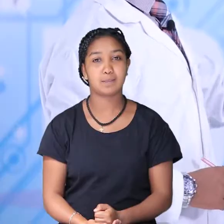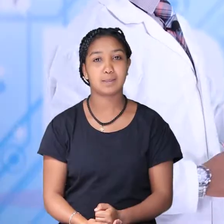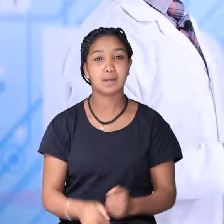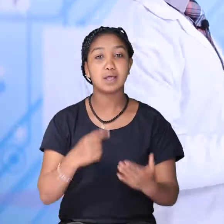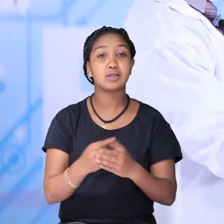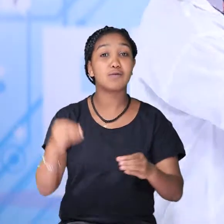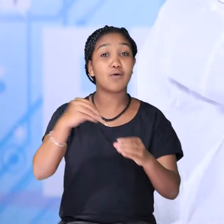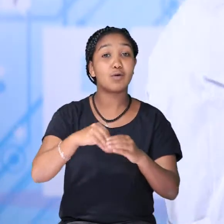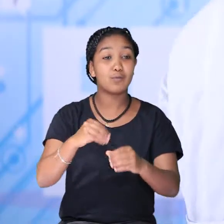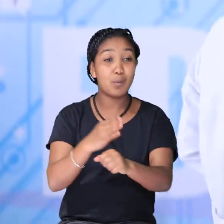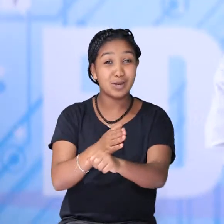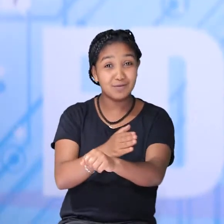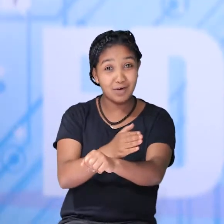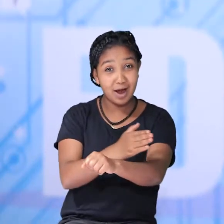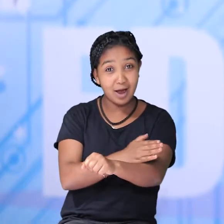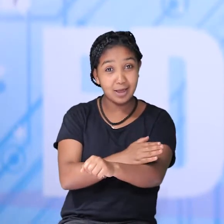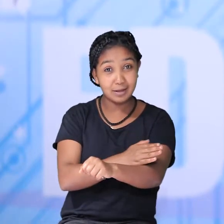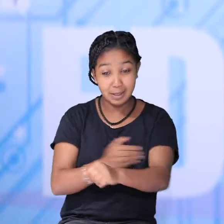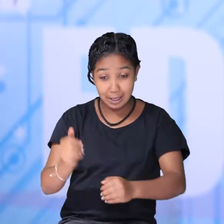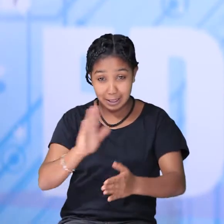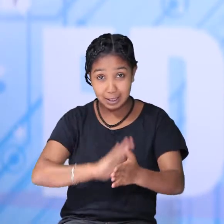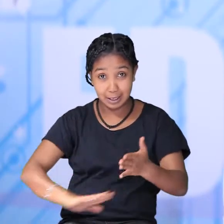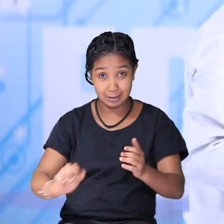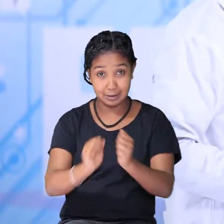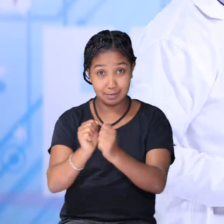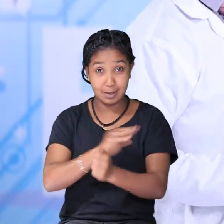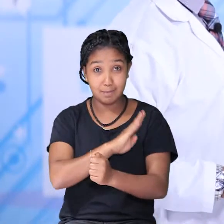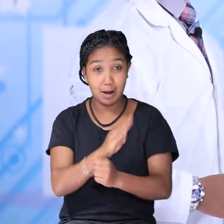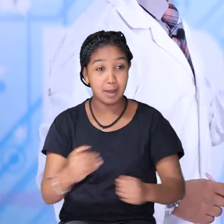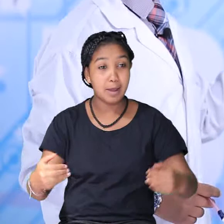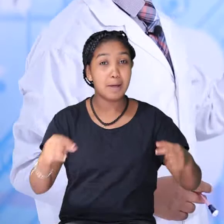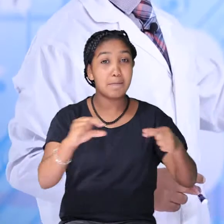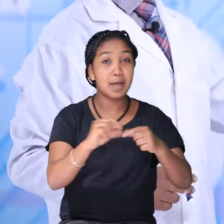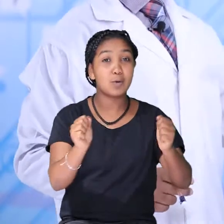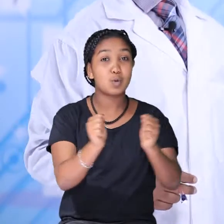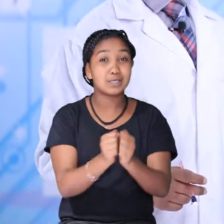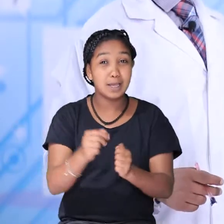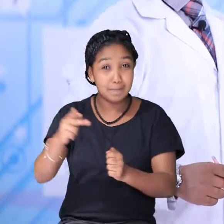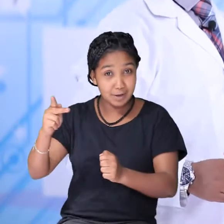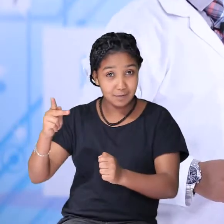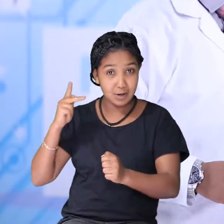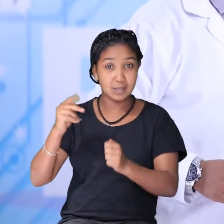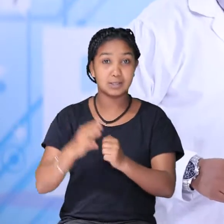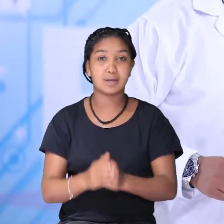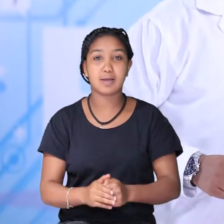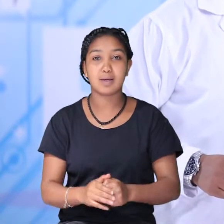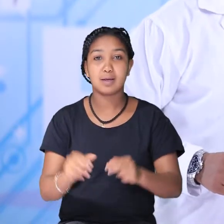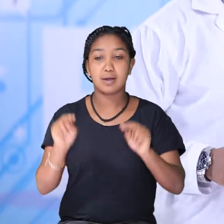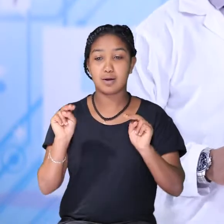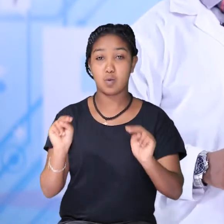It involves modifying innate behavior by pairing with a previously